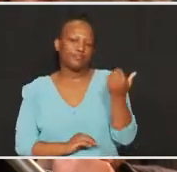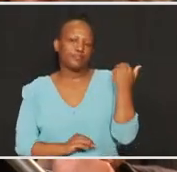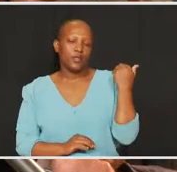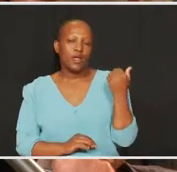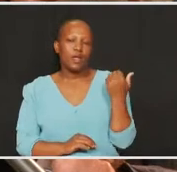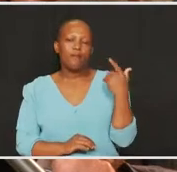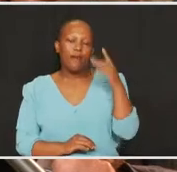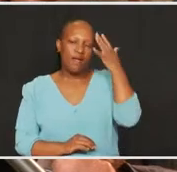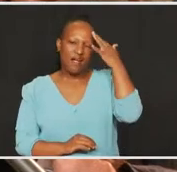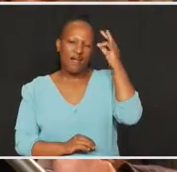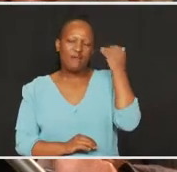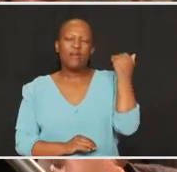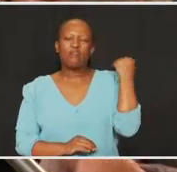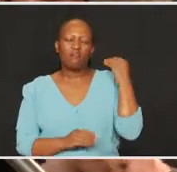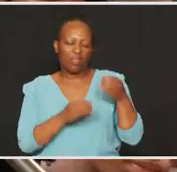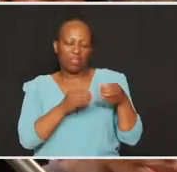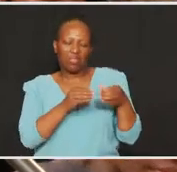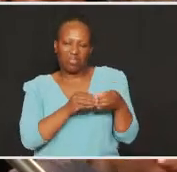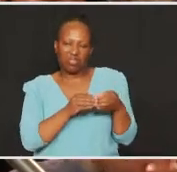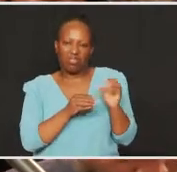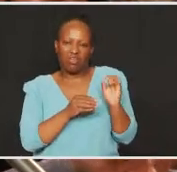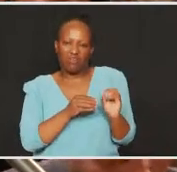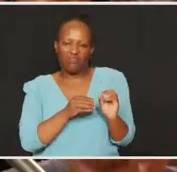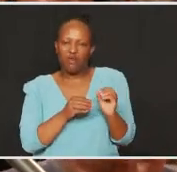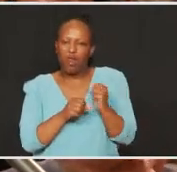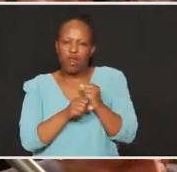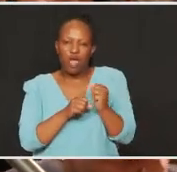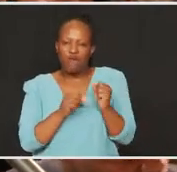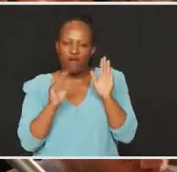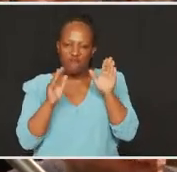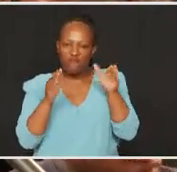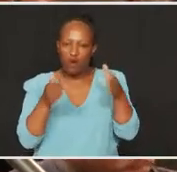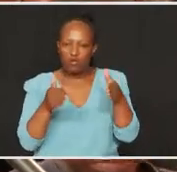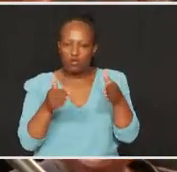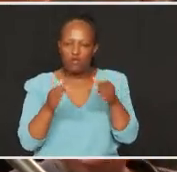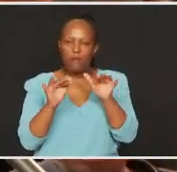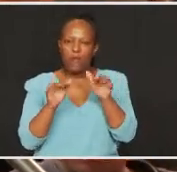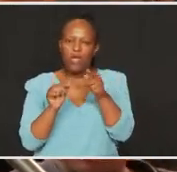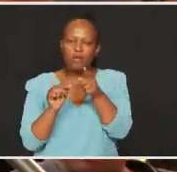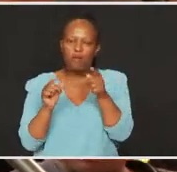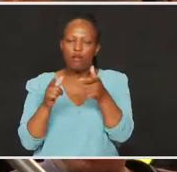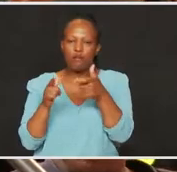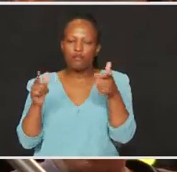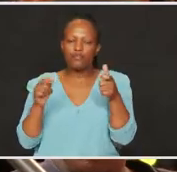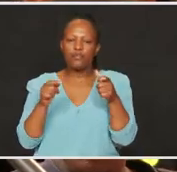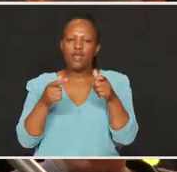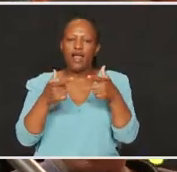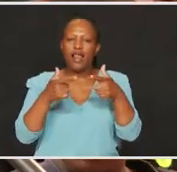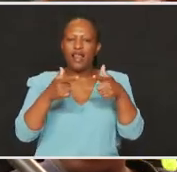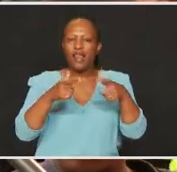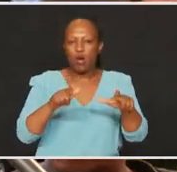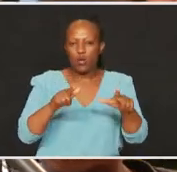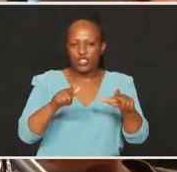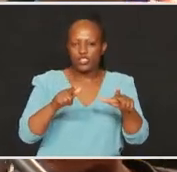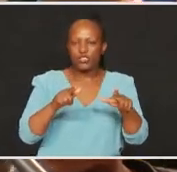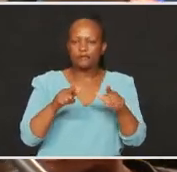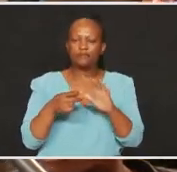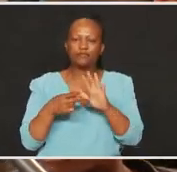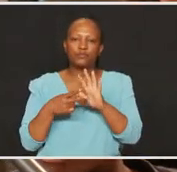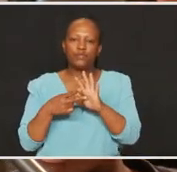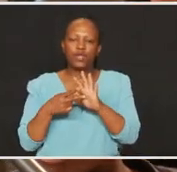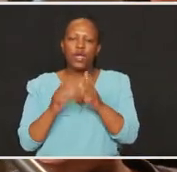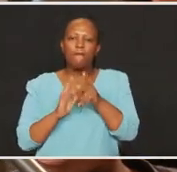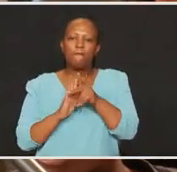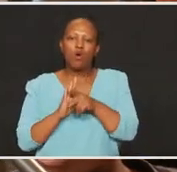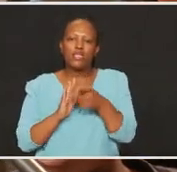the minority government that had no interest of the majority whatsoever language and admission policy must not be a